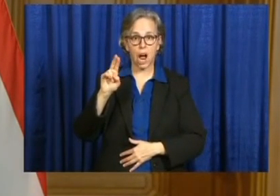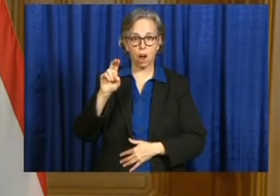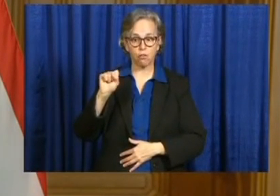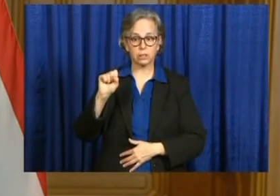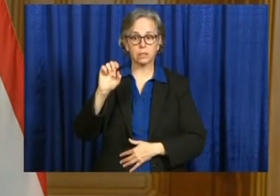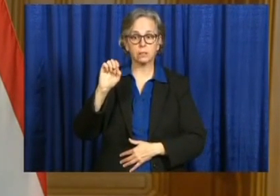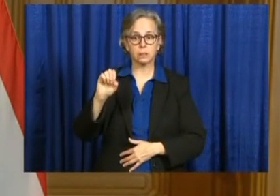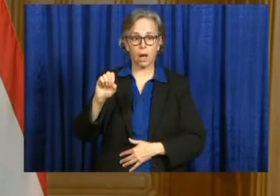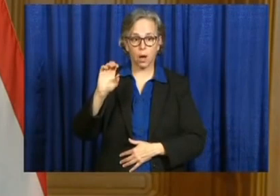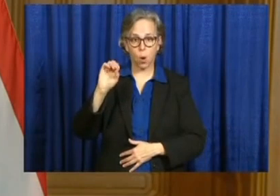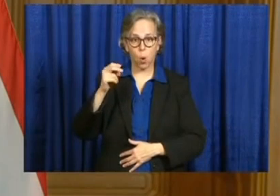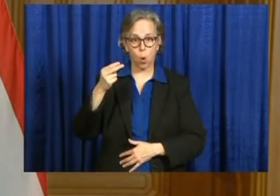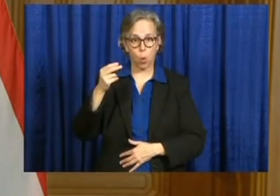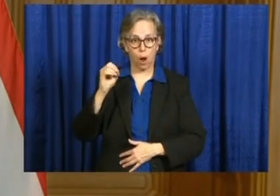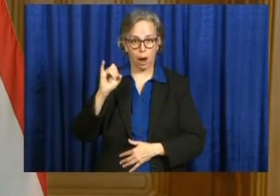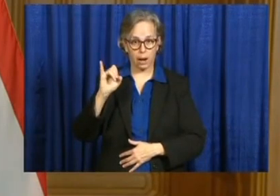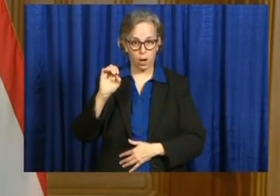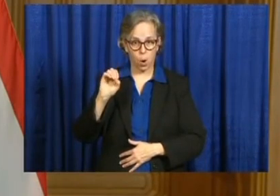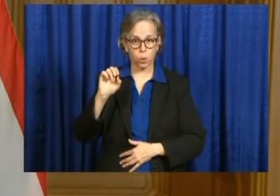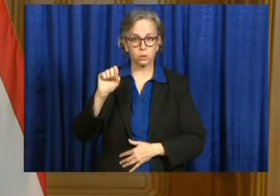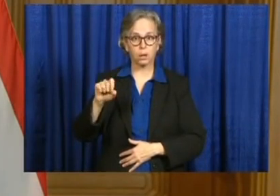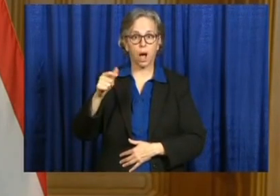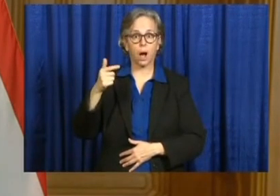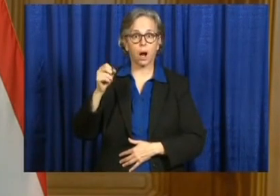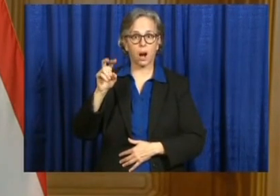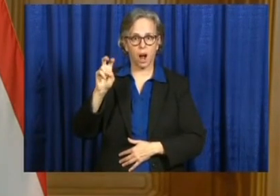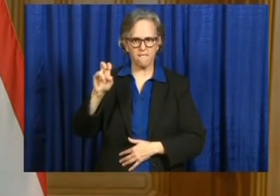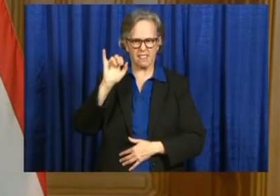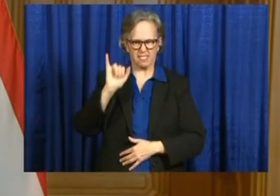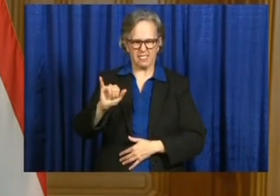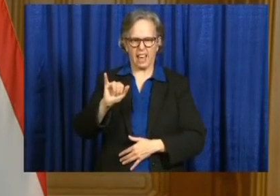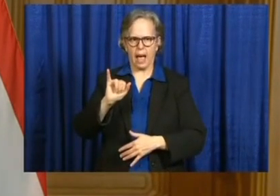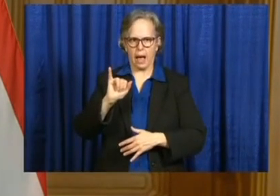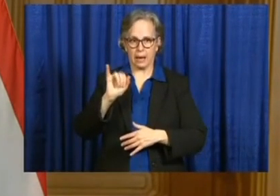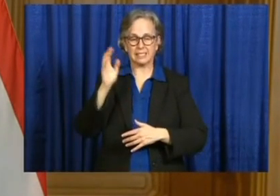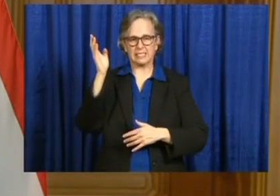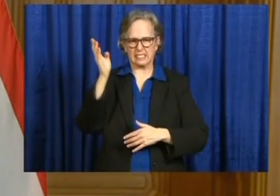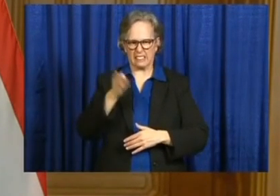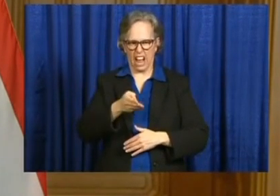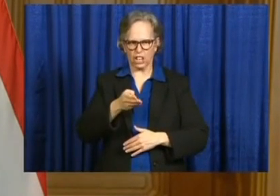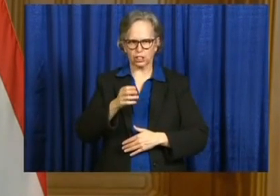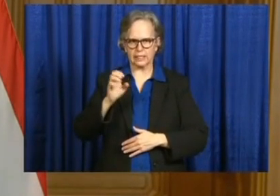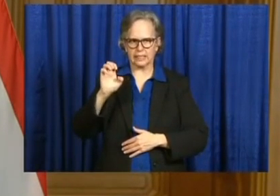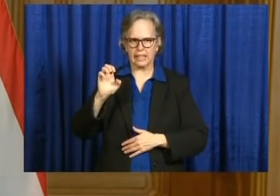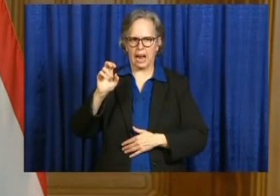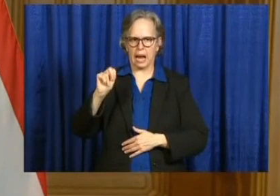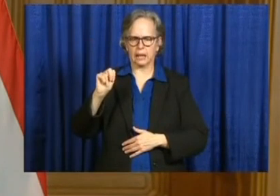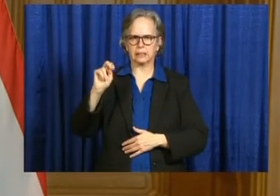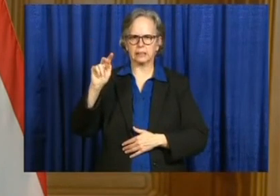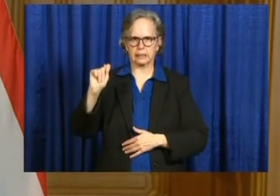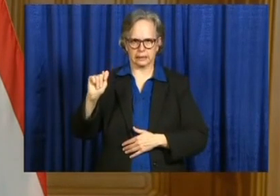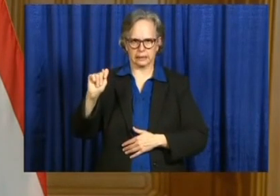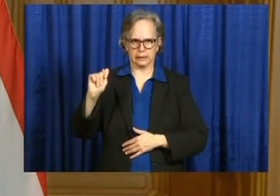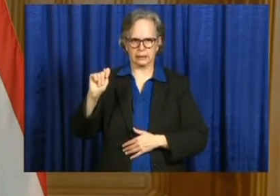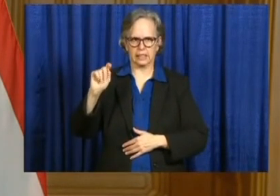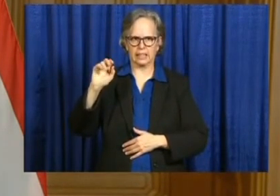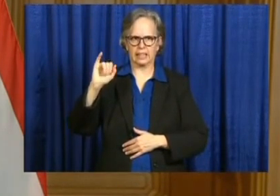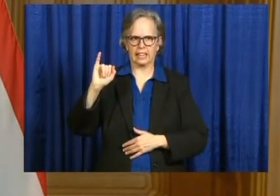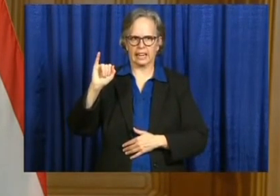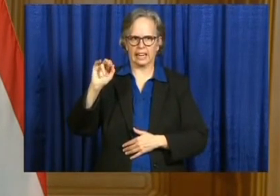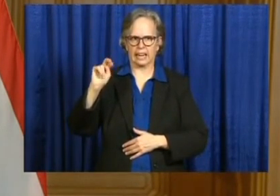coronavirus.ohio.gov/VENT inventory, vent inventory. So again, that's coronavirus, one word,